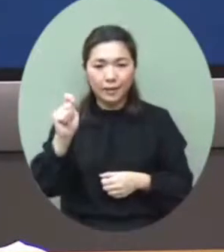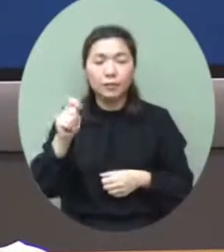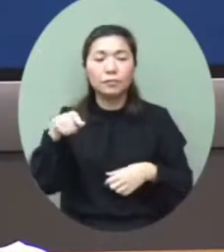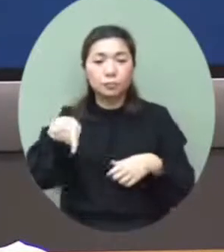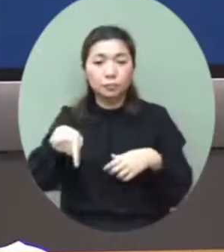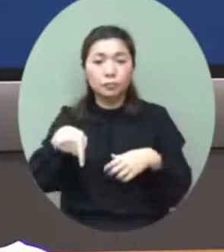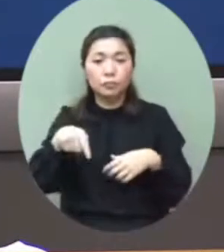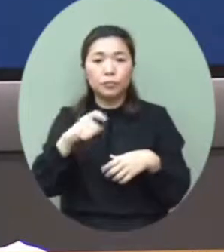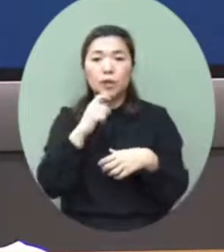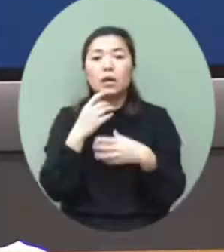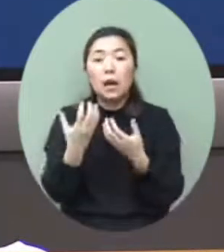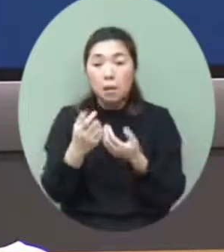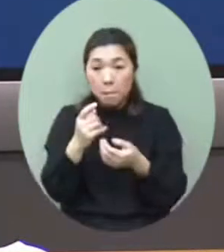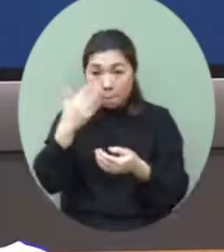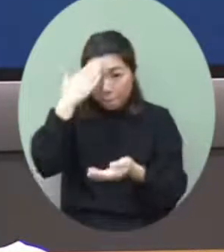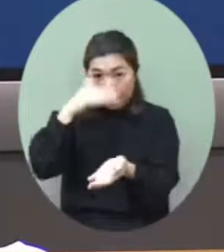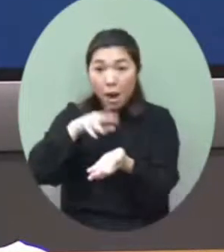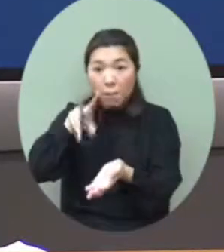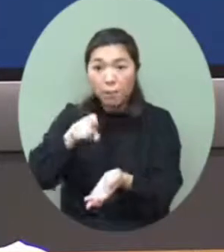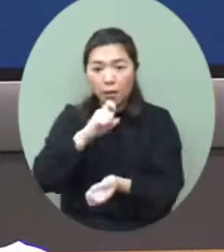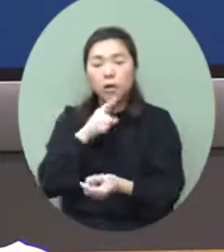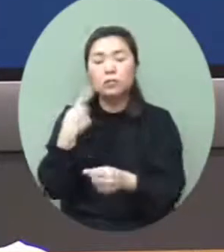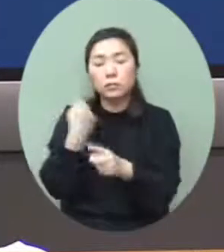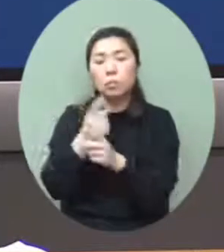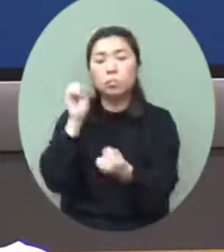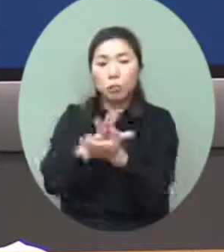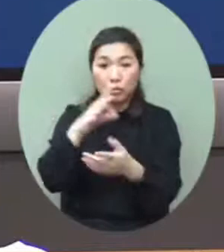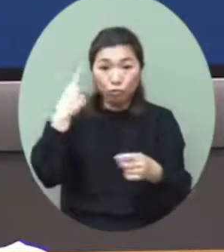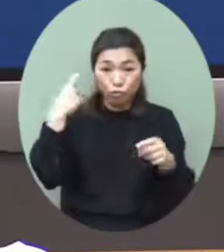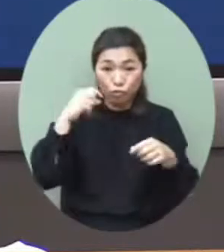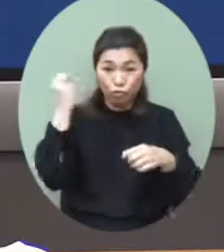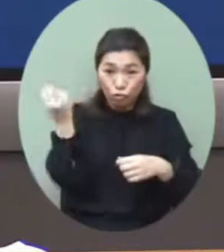directly accept RAT positive result as a